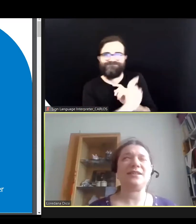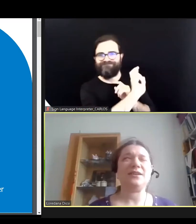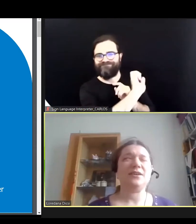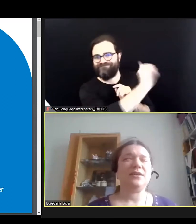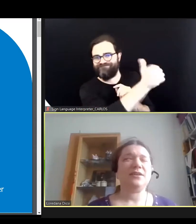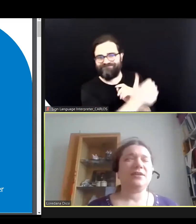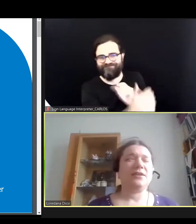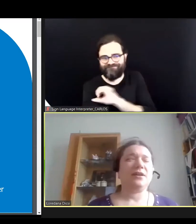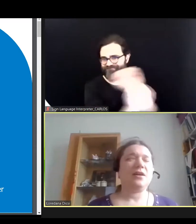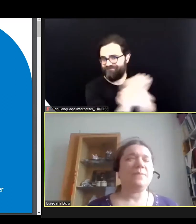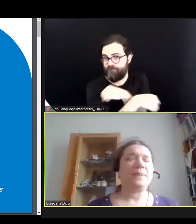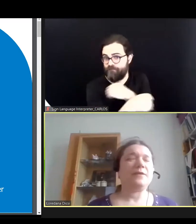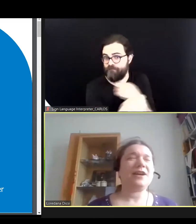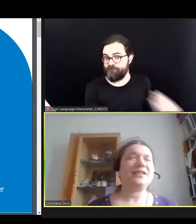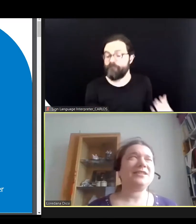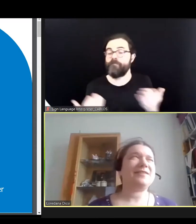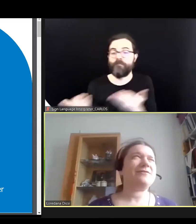crisis